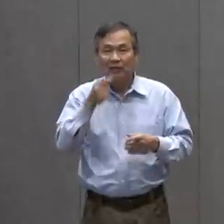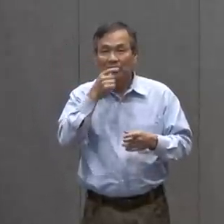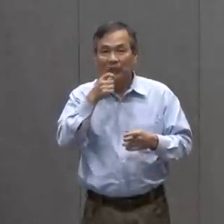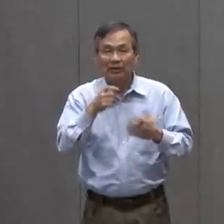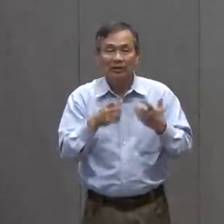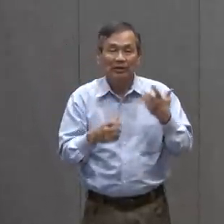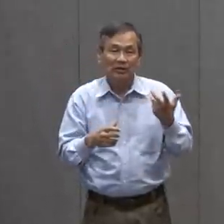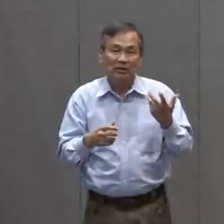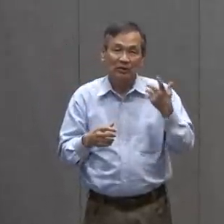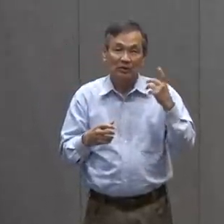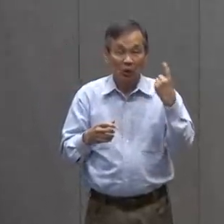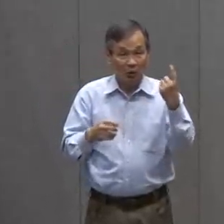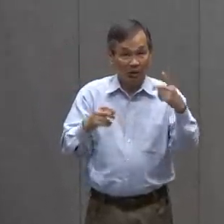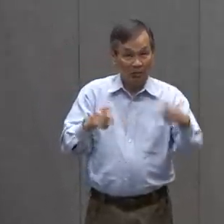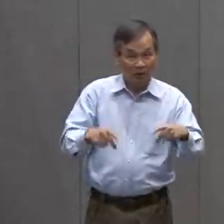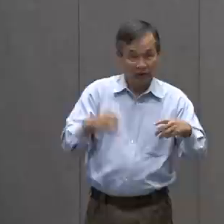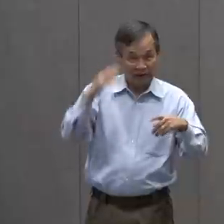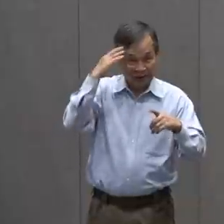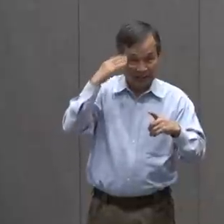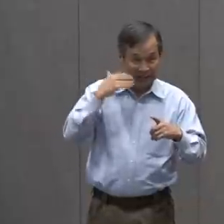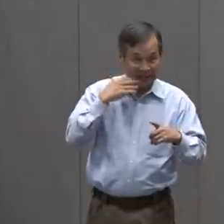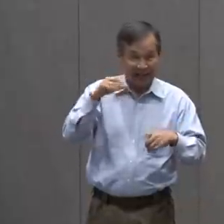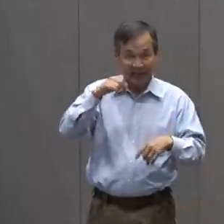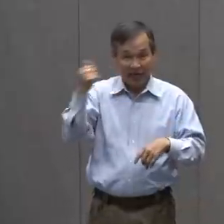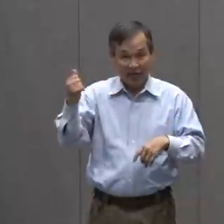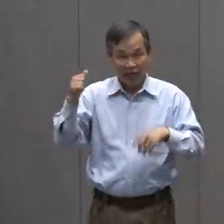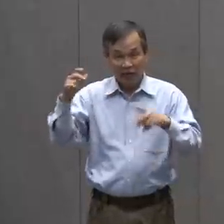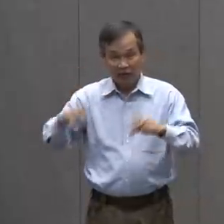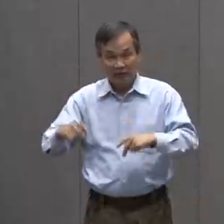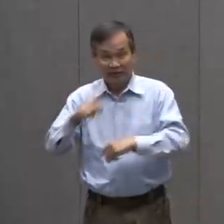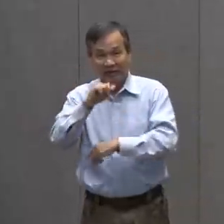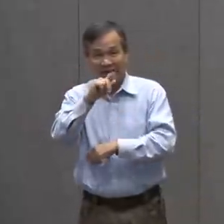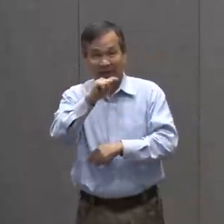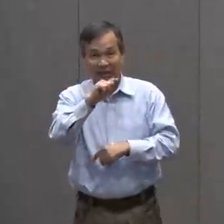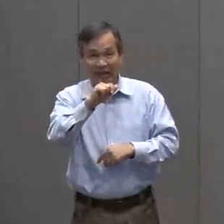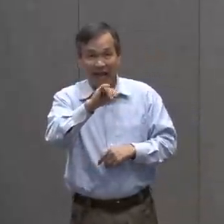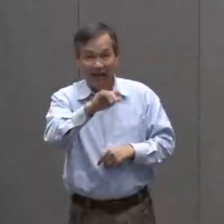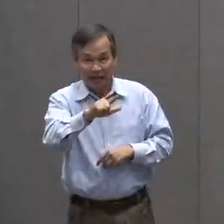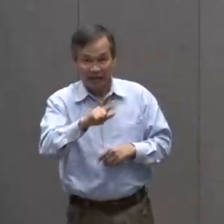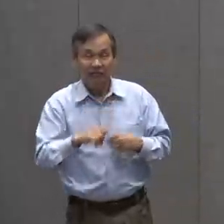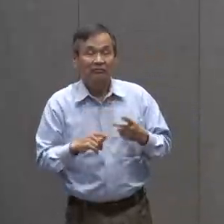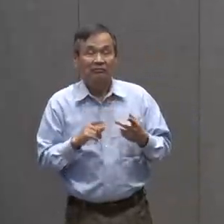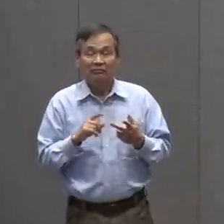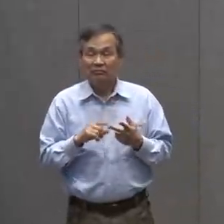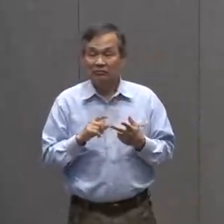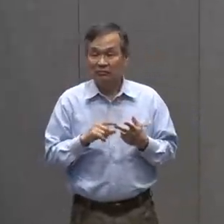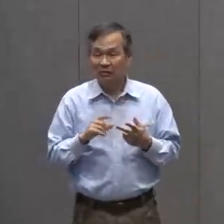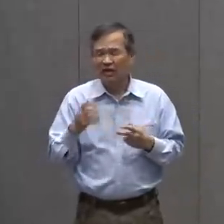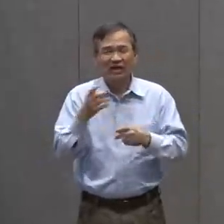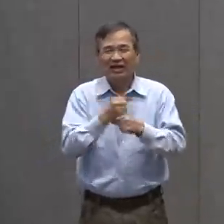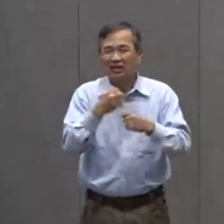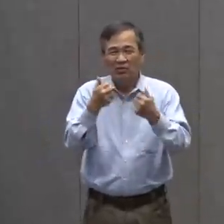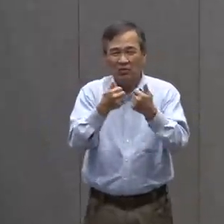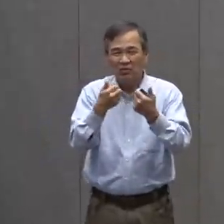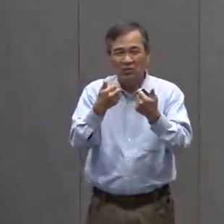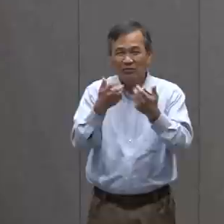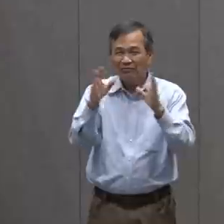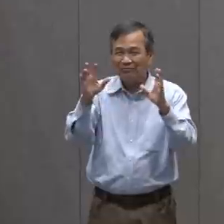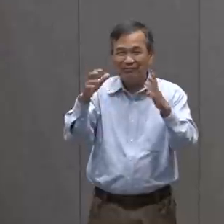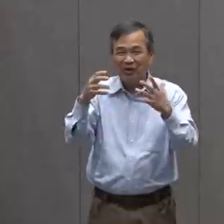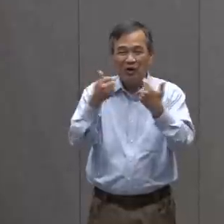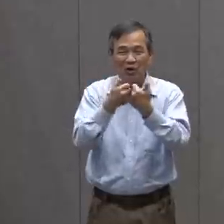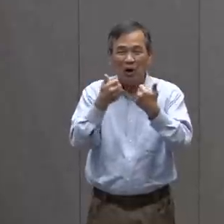which. So one person could be heads, one person could be tails. You could go out and you could pick up a few rocks. You just need